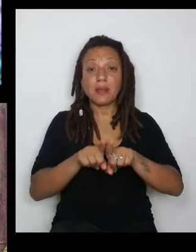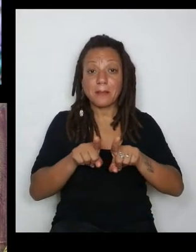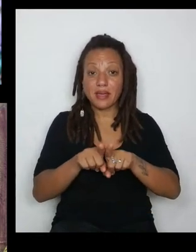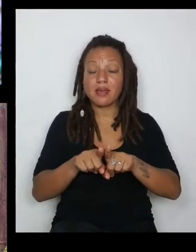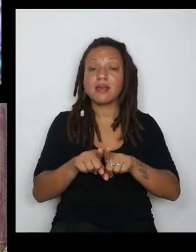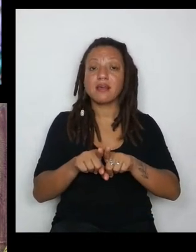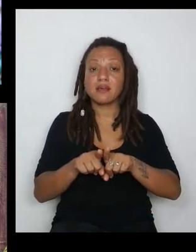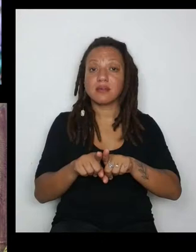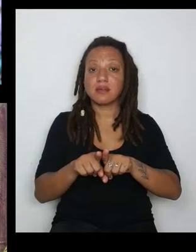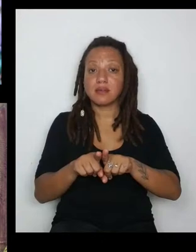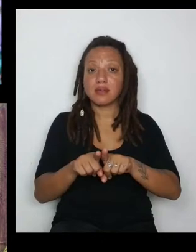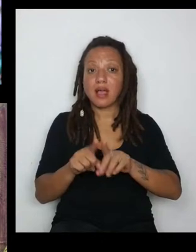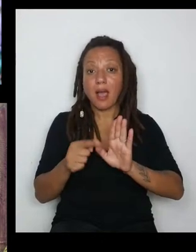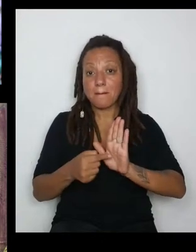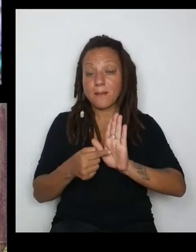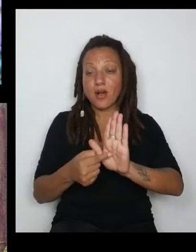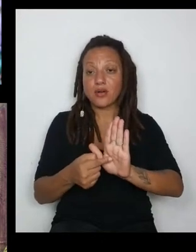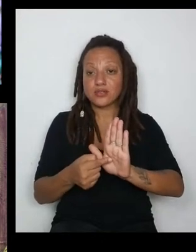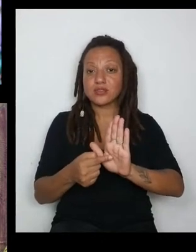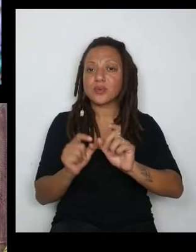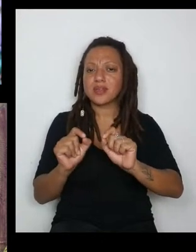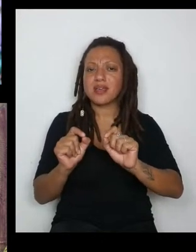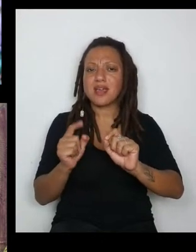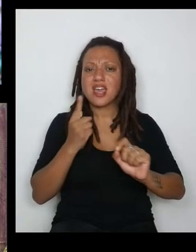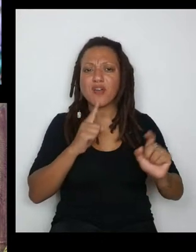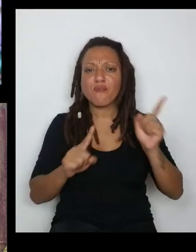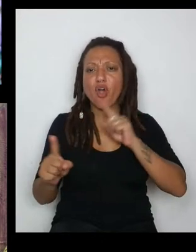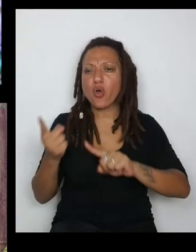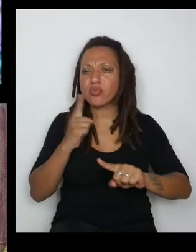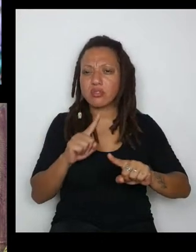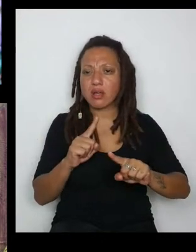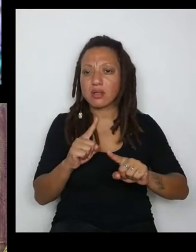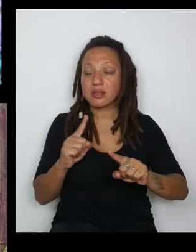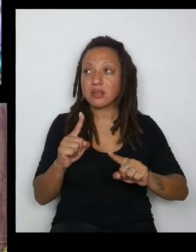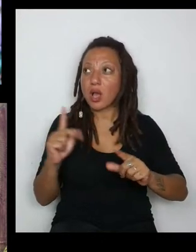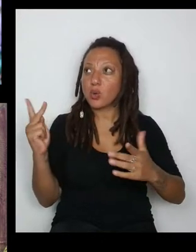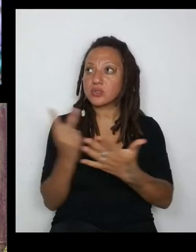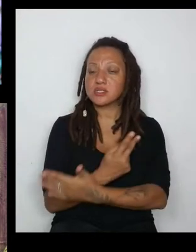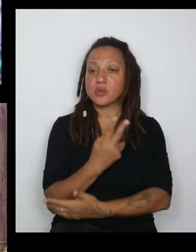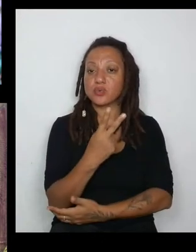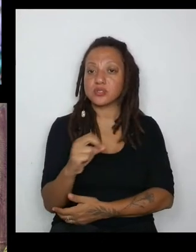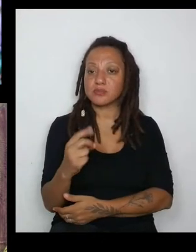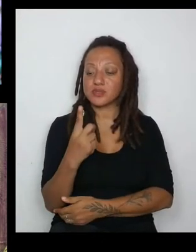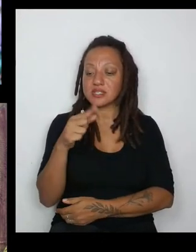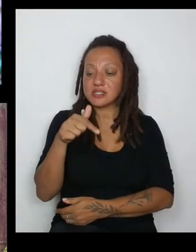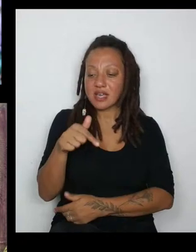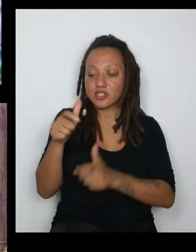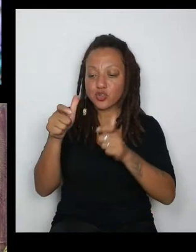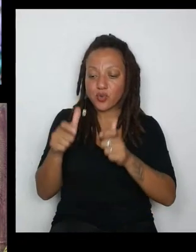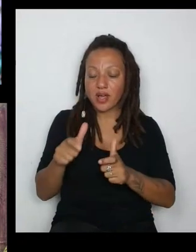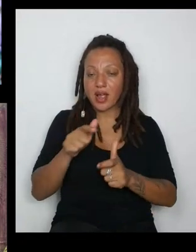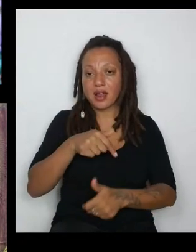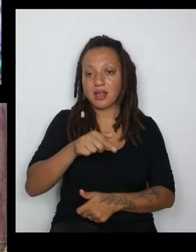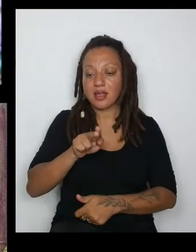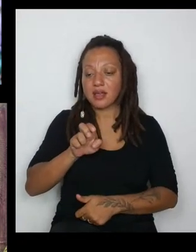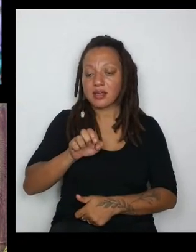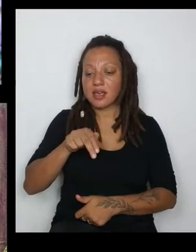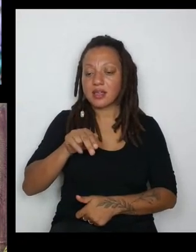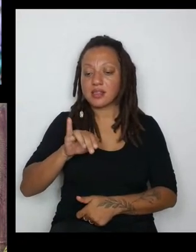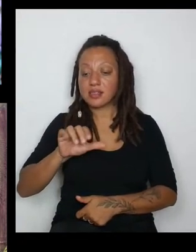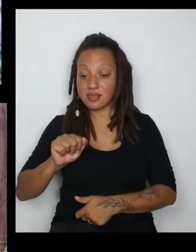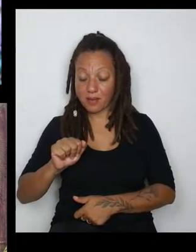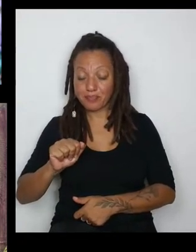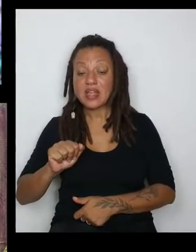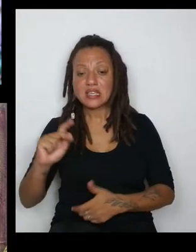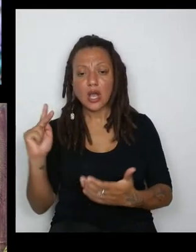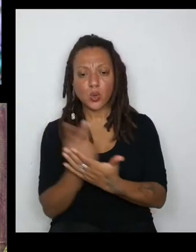contested kenyan elections of 2017 and there was state-sponsored violence that caught in the crossfire a young nine-year-old girl it was perched